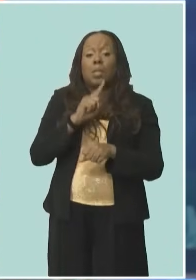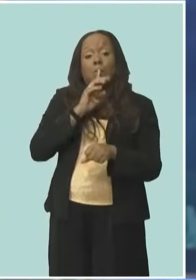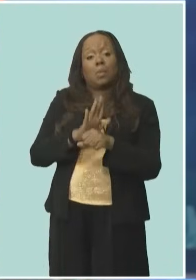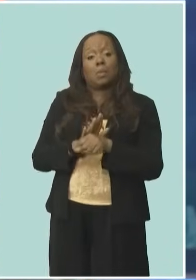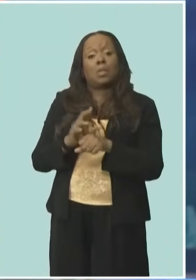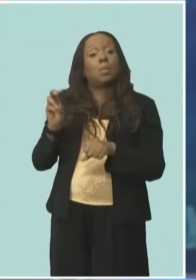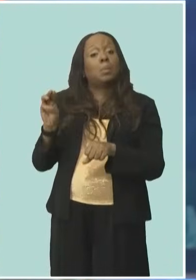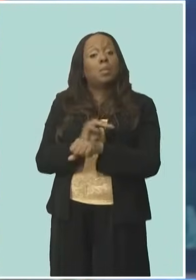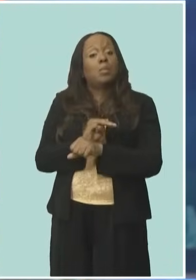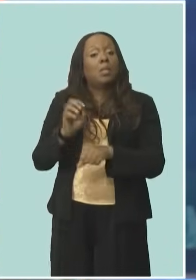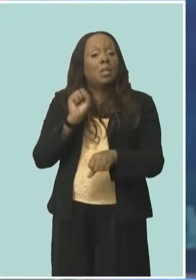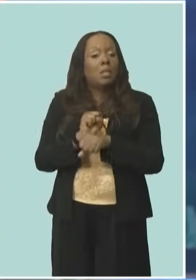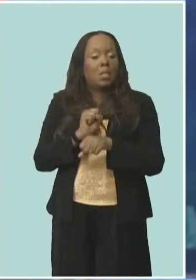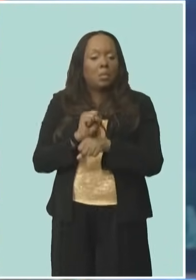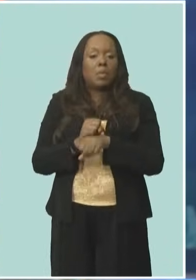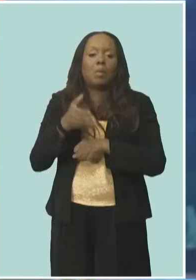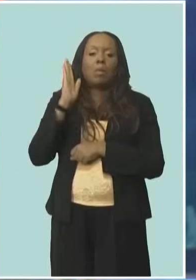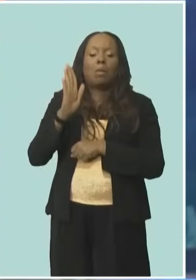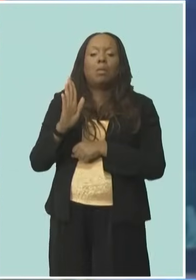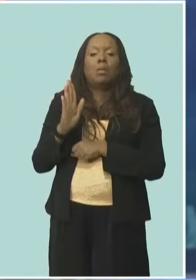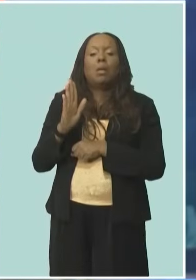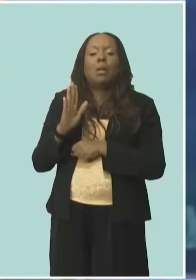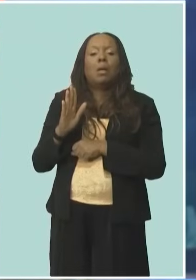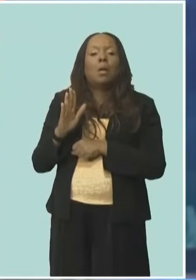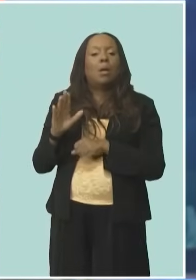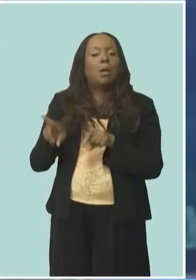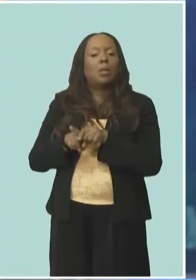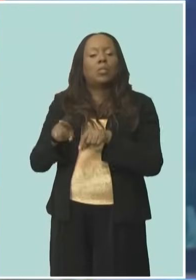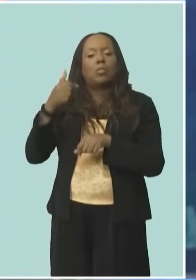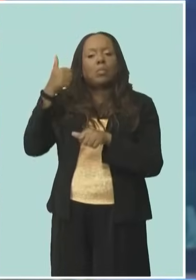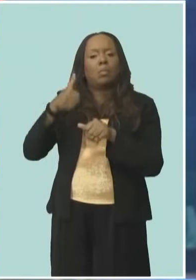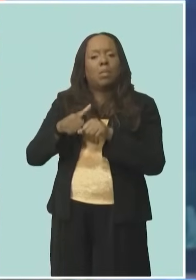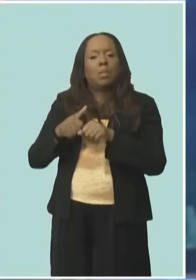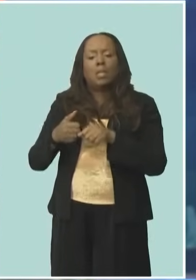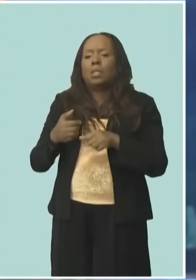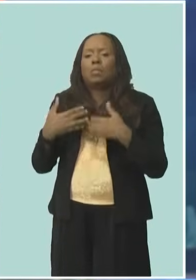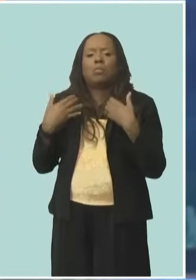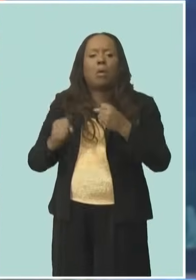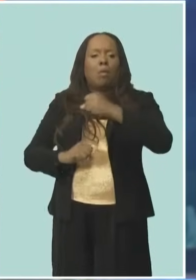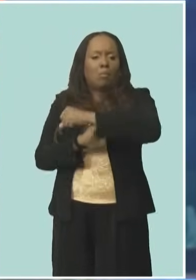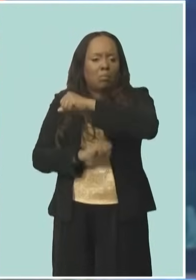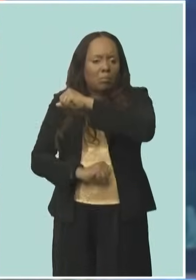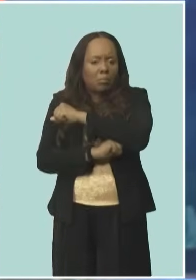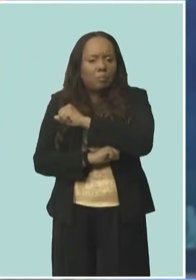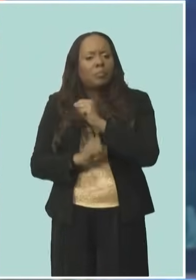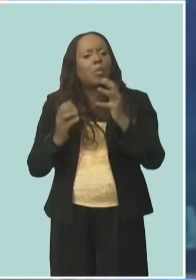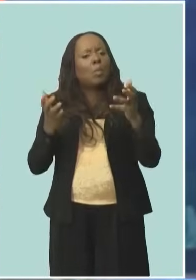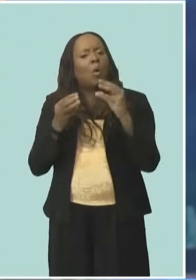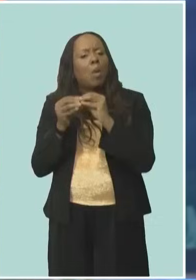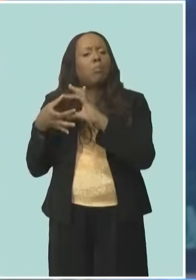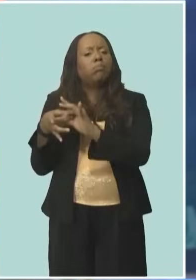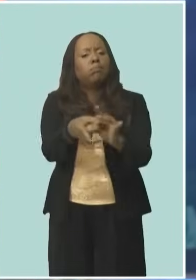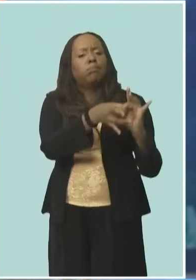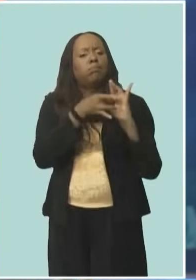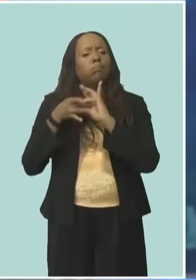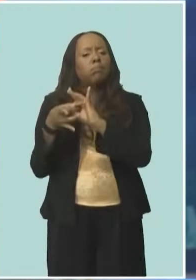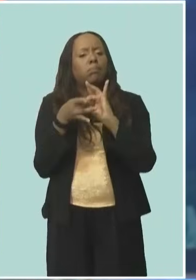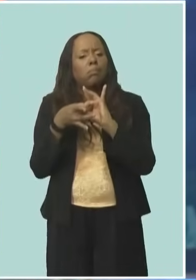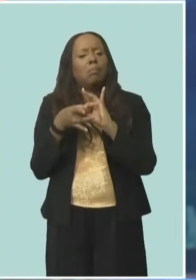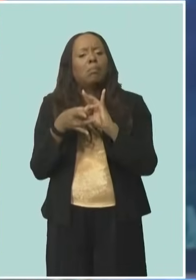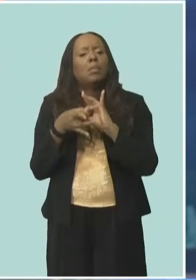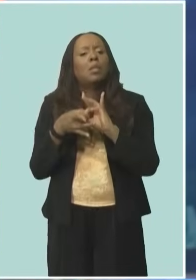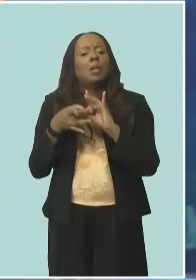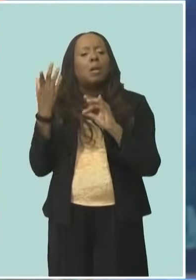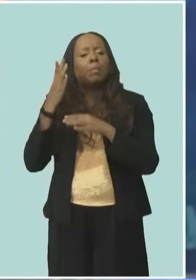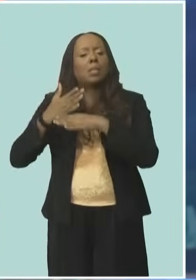he leads will build on Mr. Frost's legacy as they work to build harmonious industrial relations, cement the connection